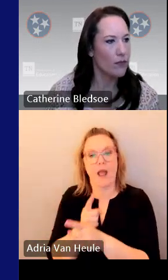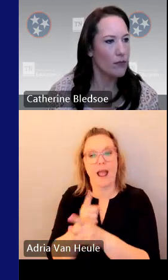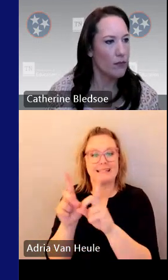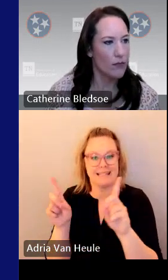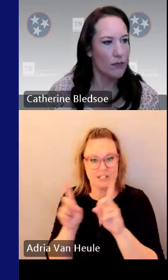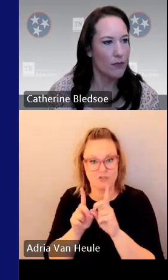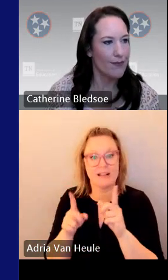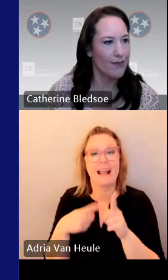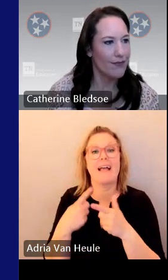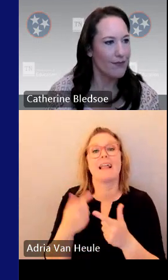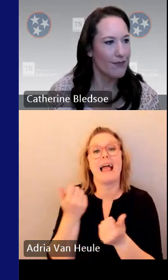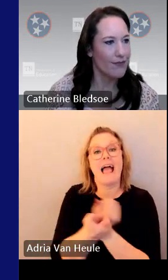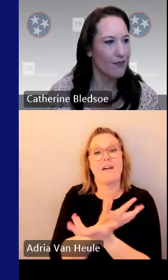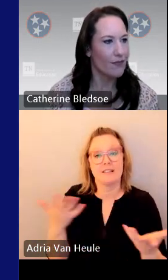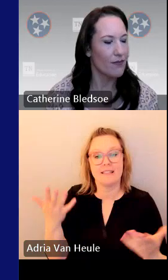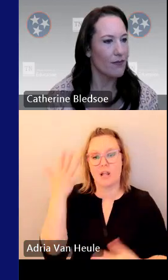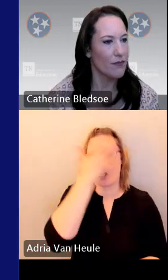will look the same.